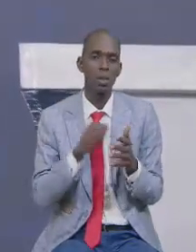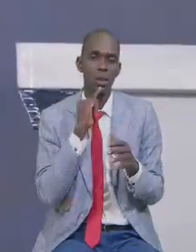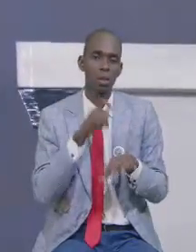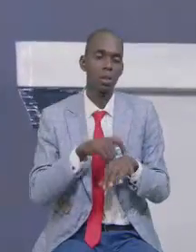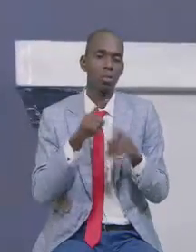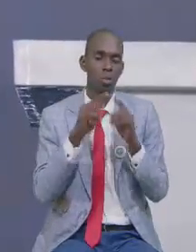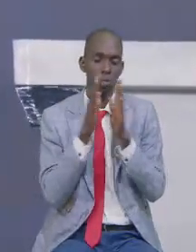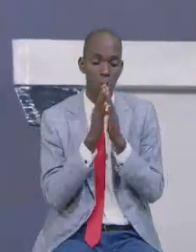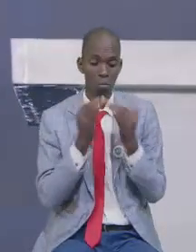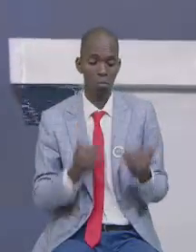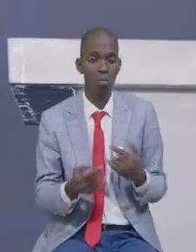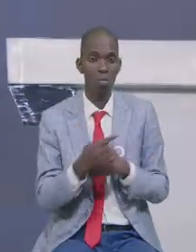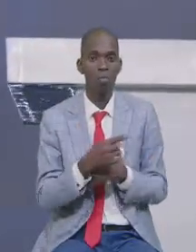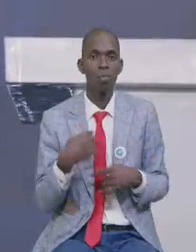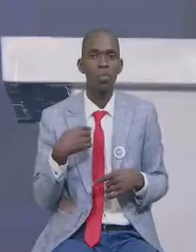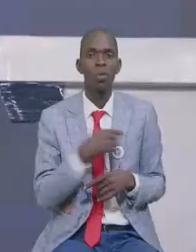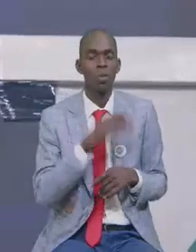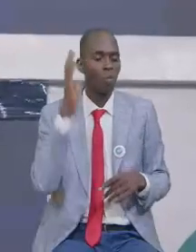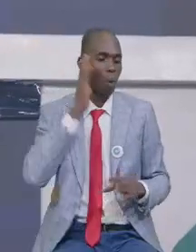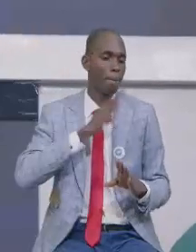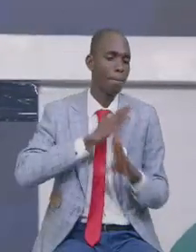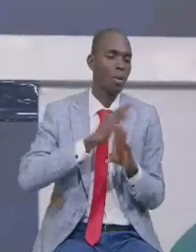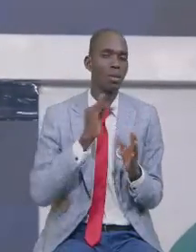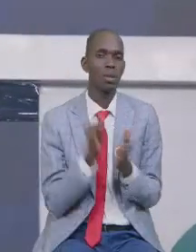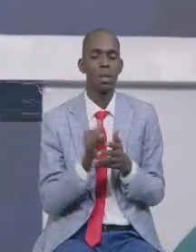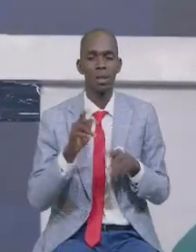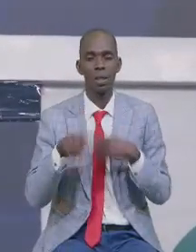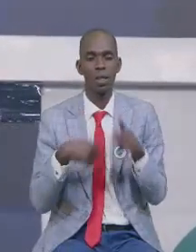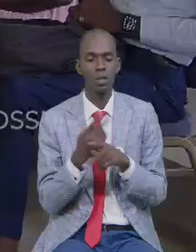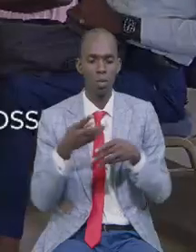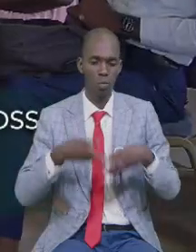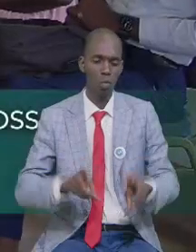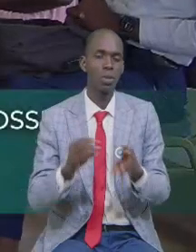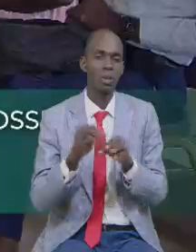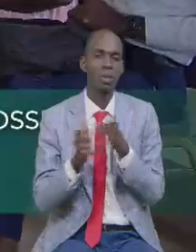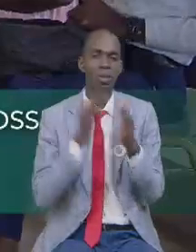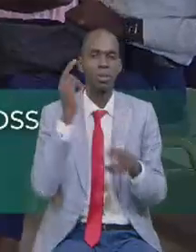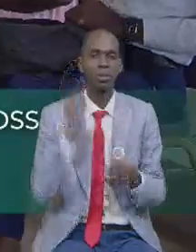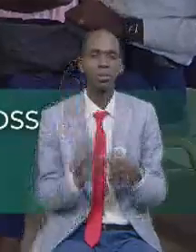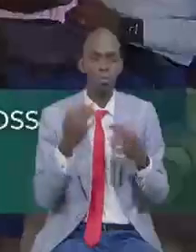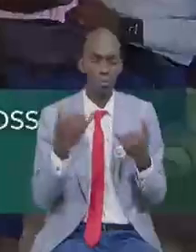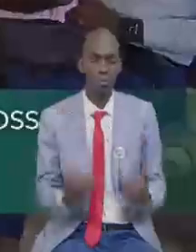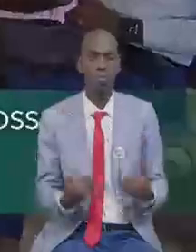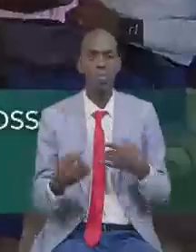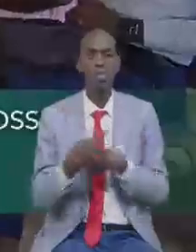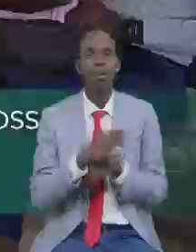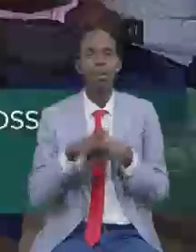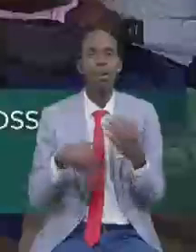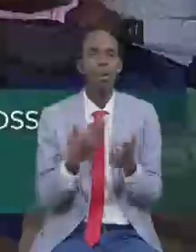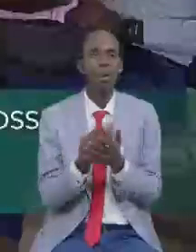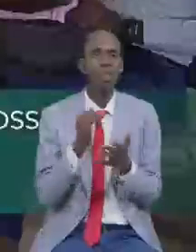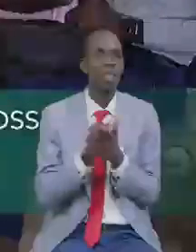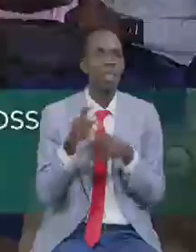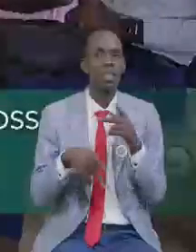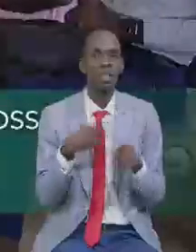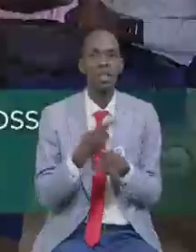today, we're going to block that kind of path. Today, all that kind of attitude